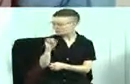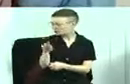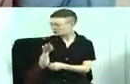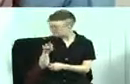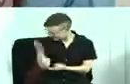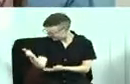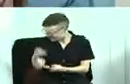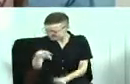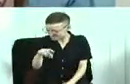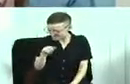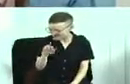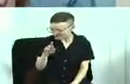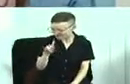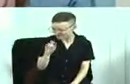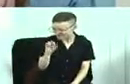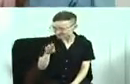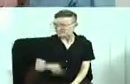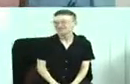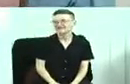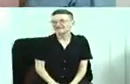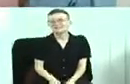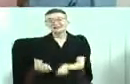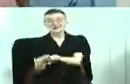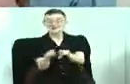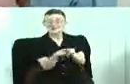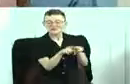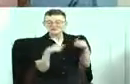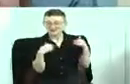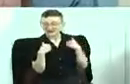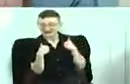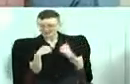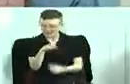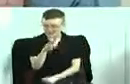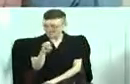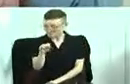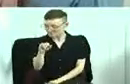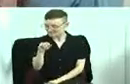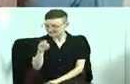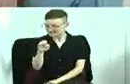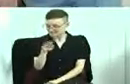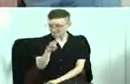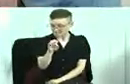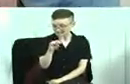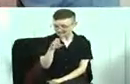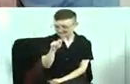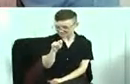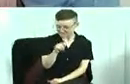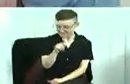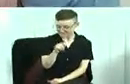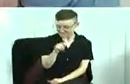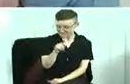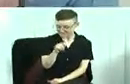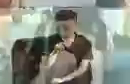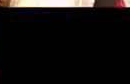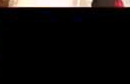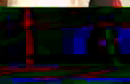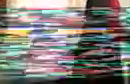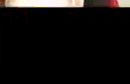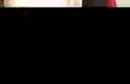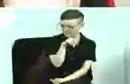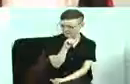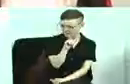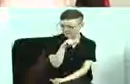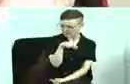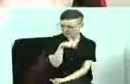here. And then we also have Bessie Bennett and Kevin Haquissel.